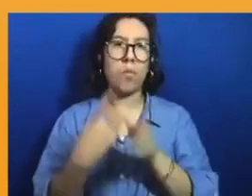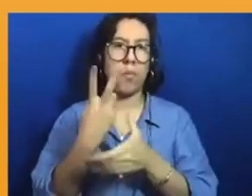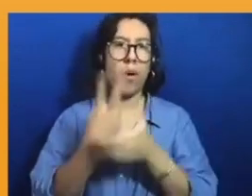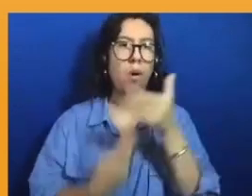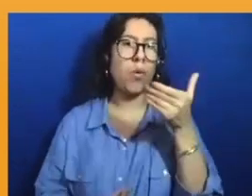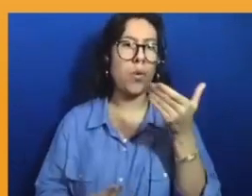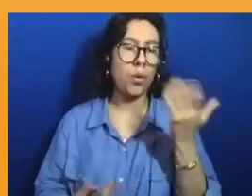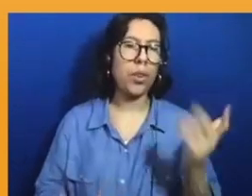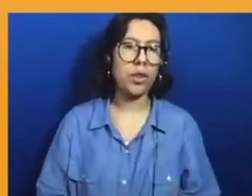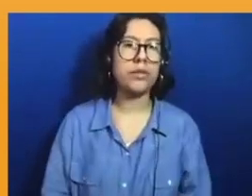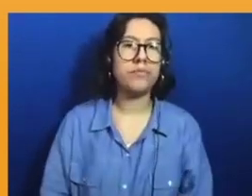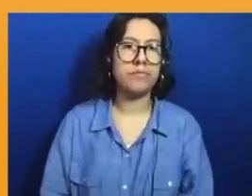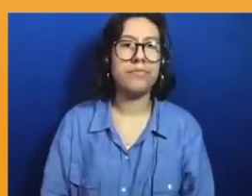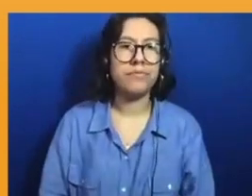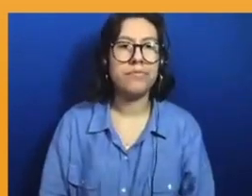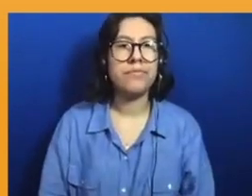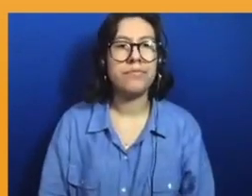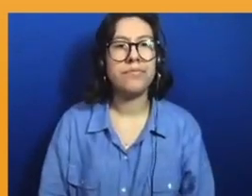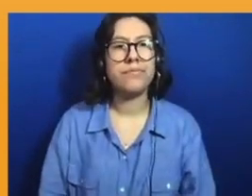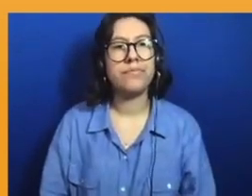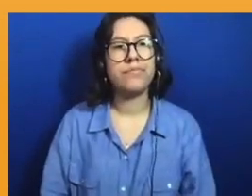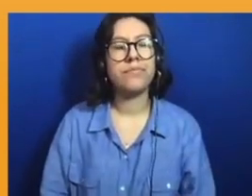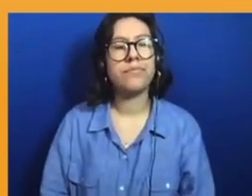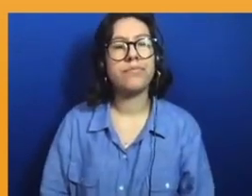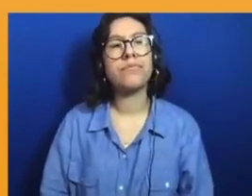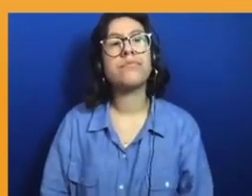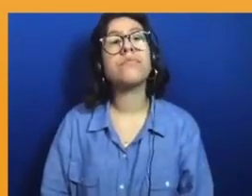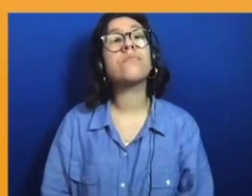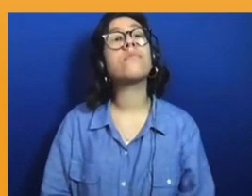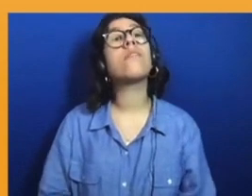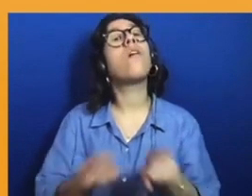And one thing, there's another